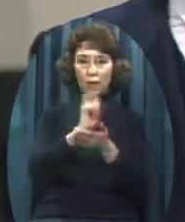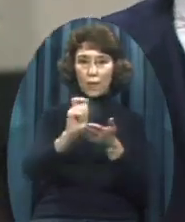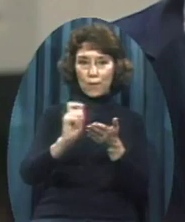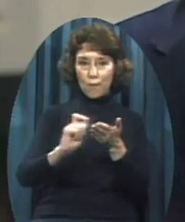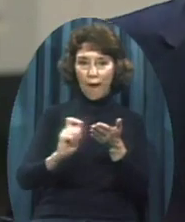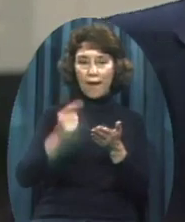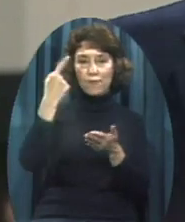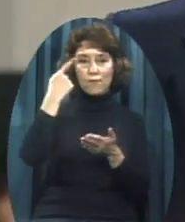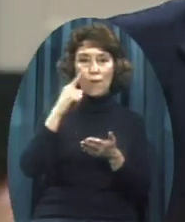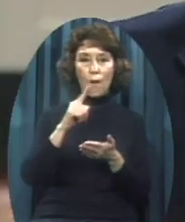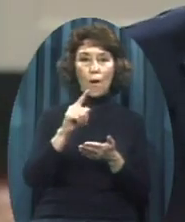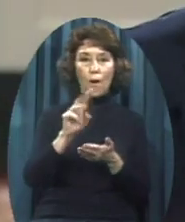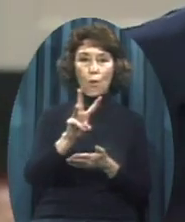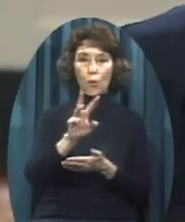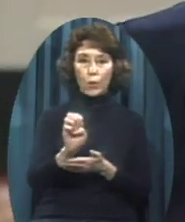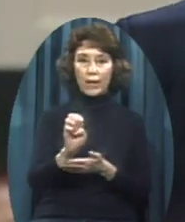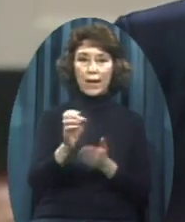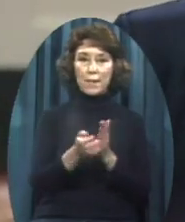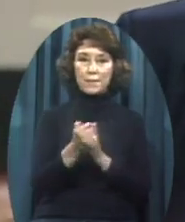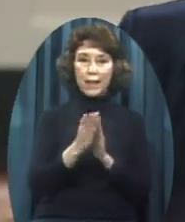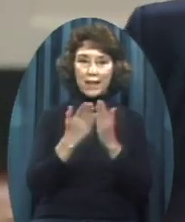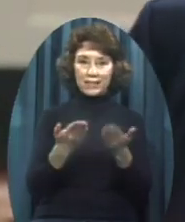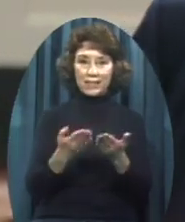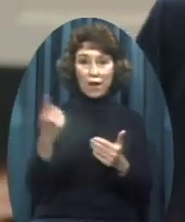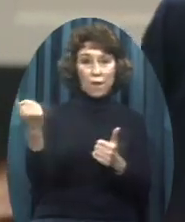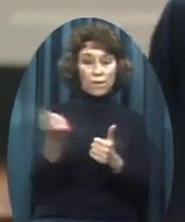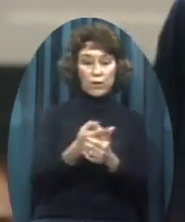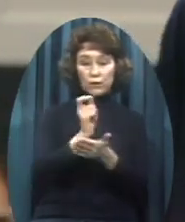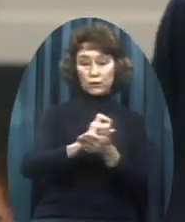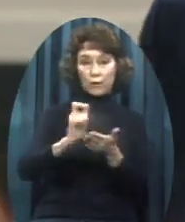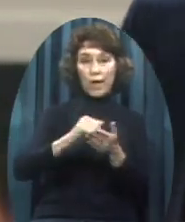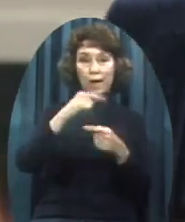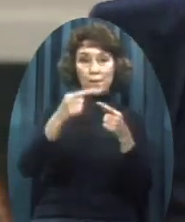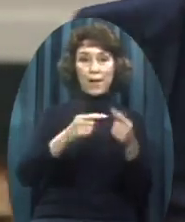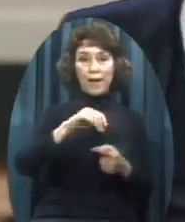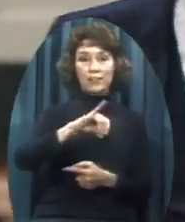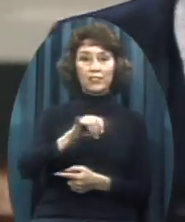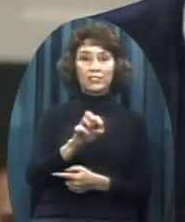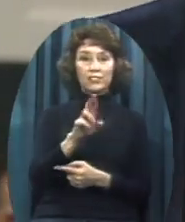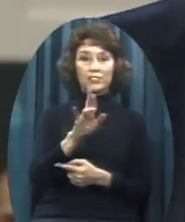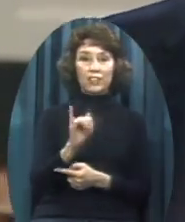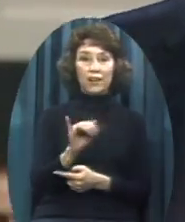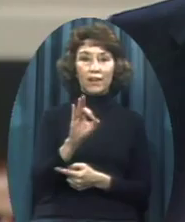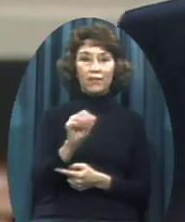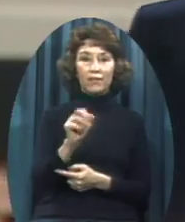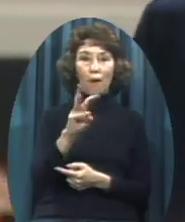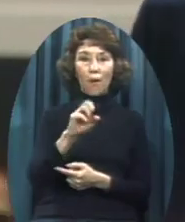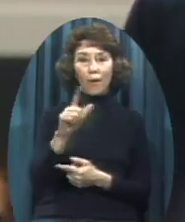first article is Jerry Falwell. Well, God bless Brother Billy.